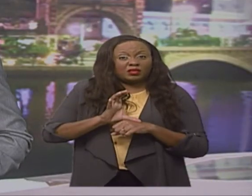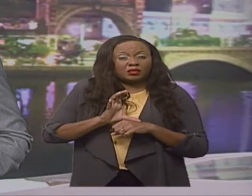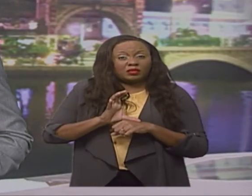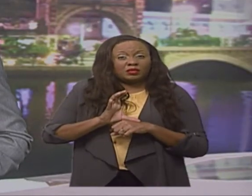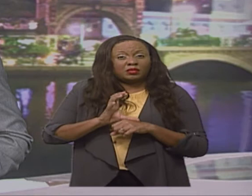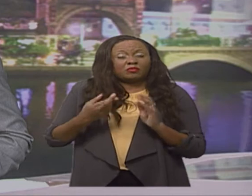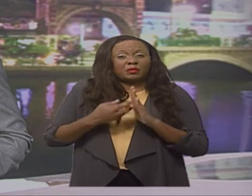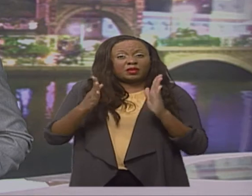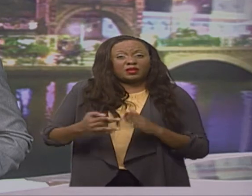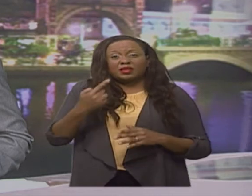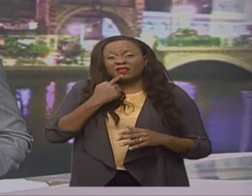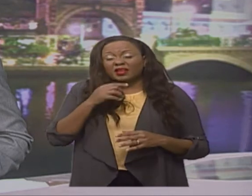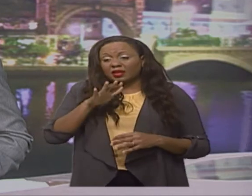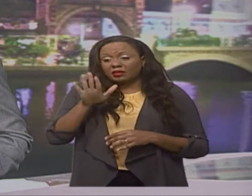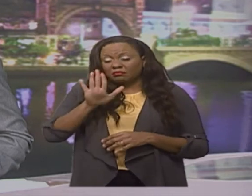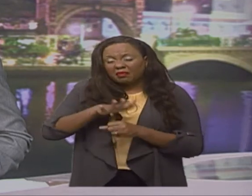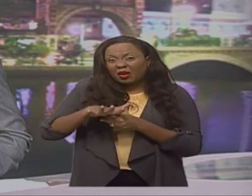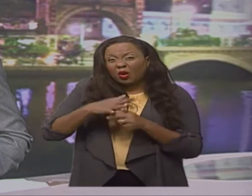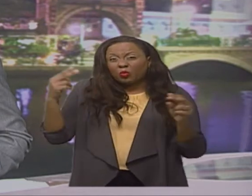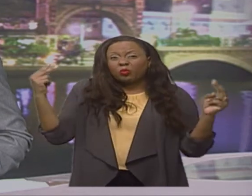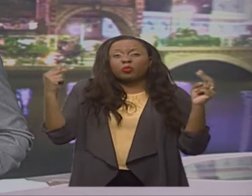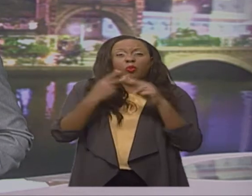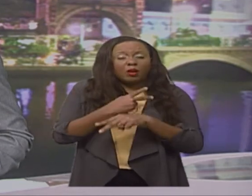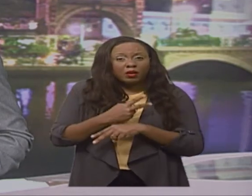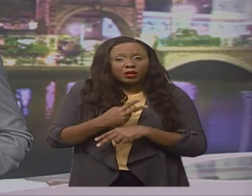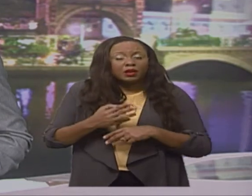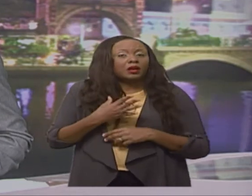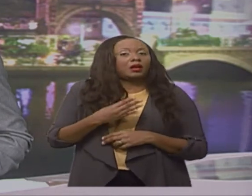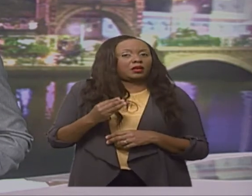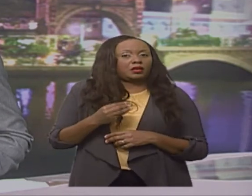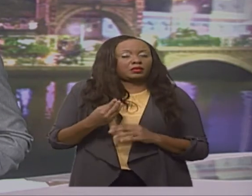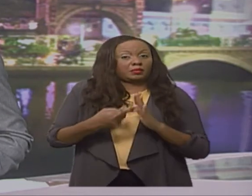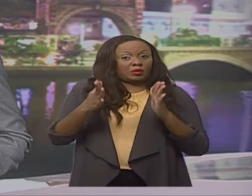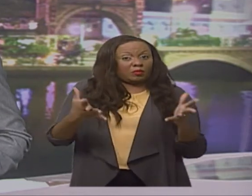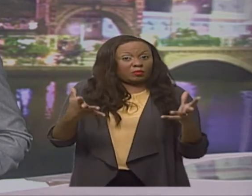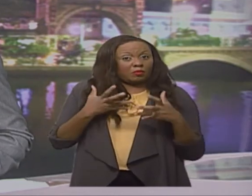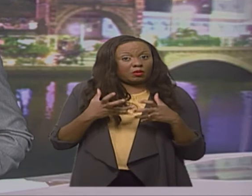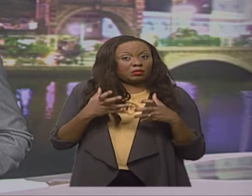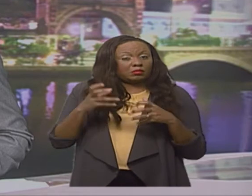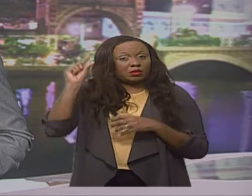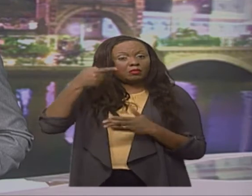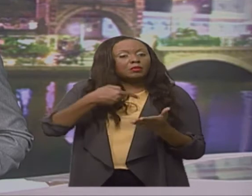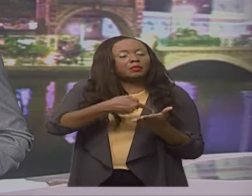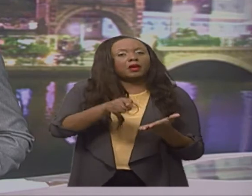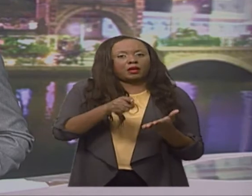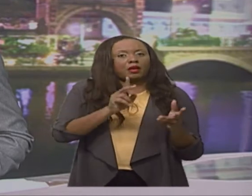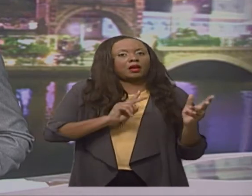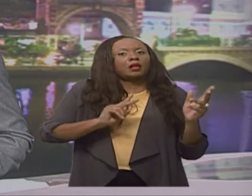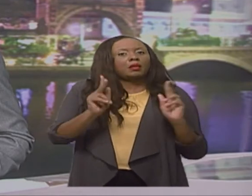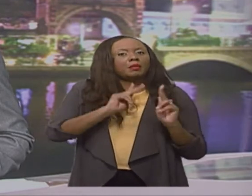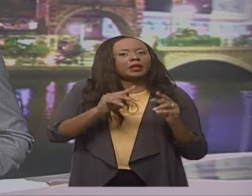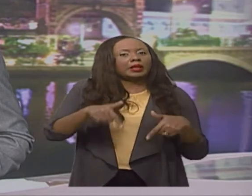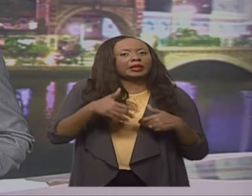areas worst affected by the South Coast sewage woes wants compensation from government for the residents. And if that money can't be found,